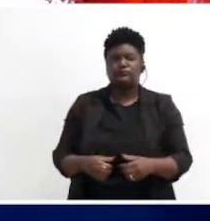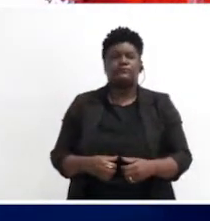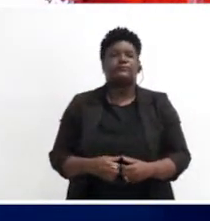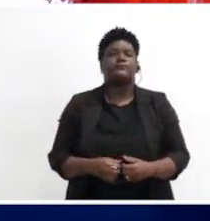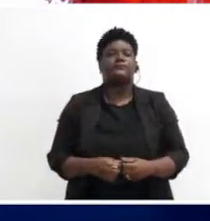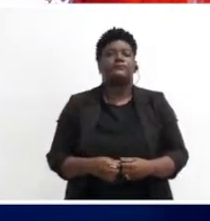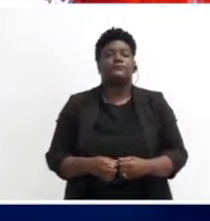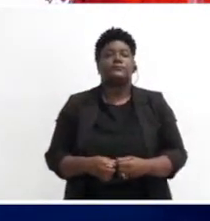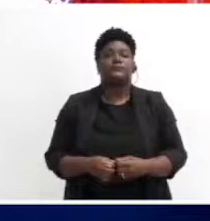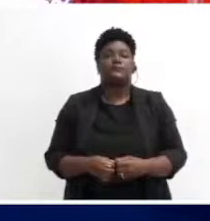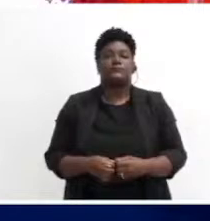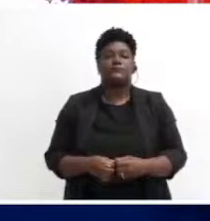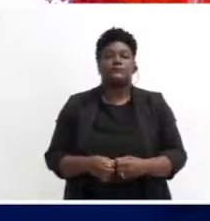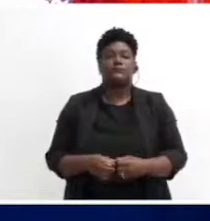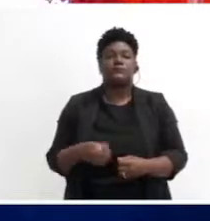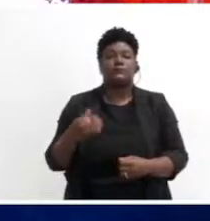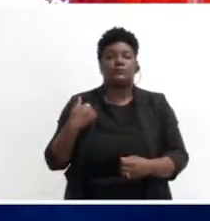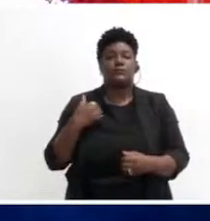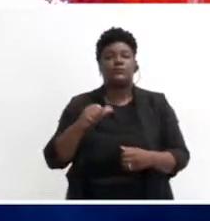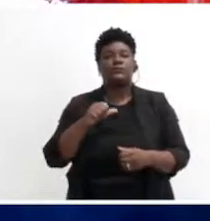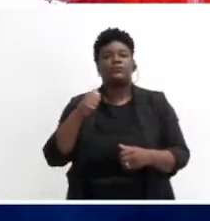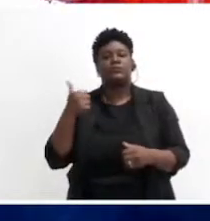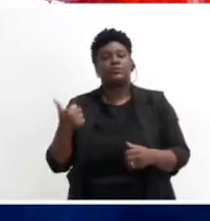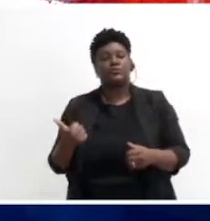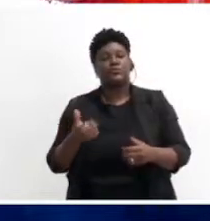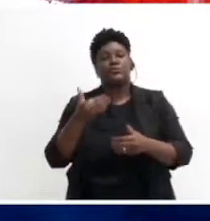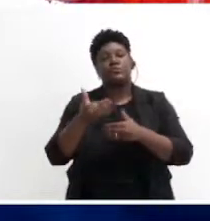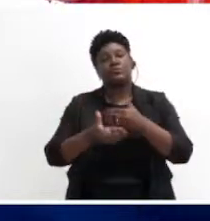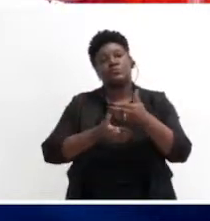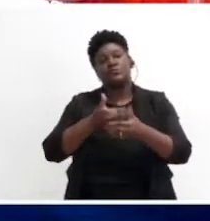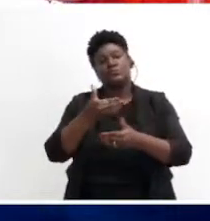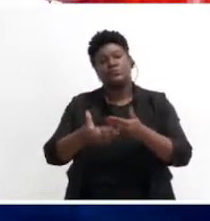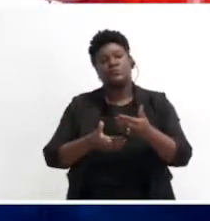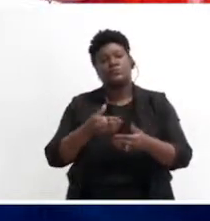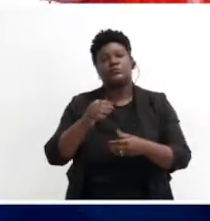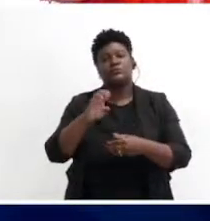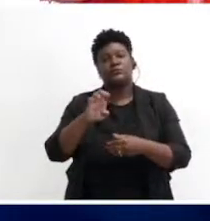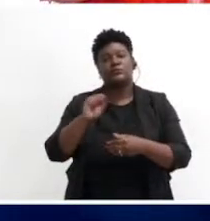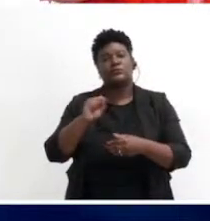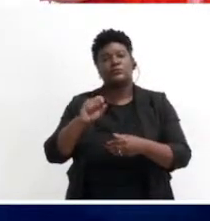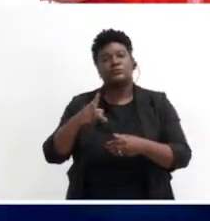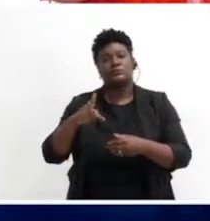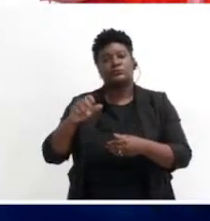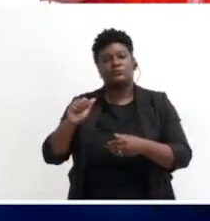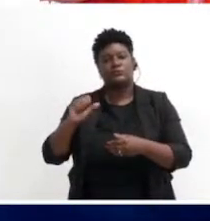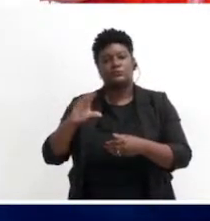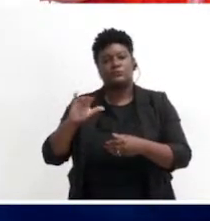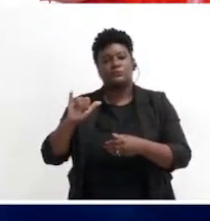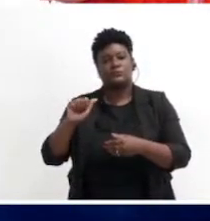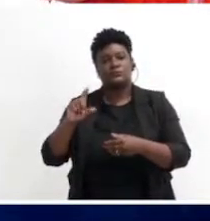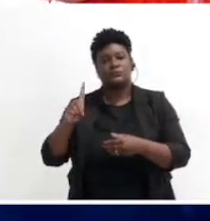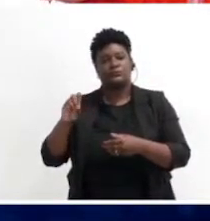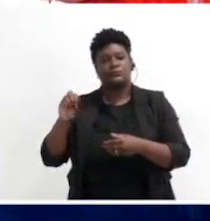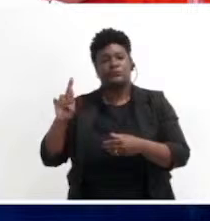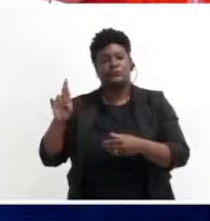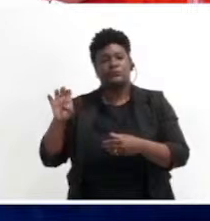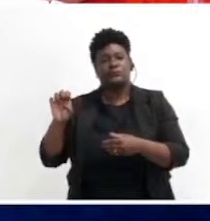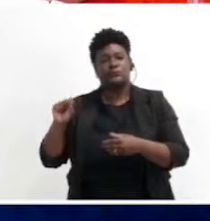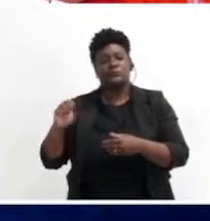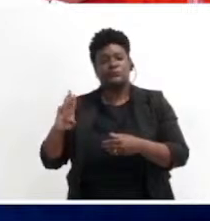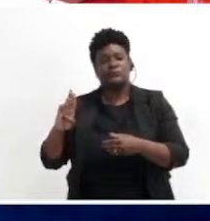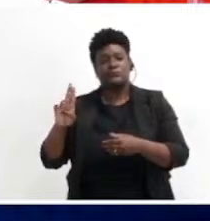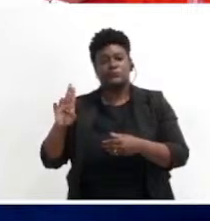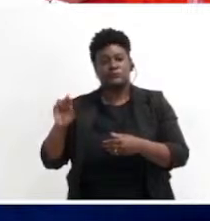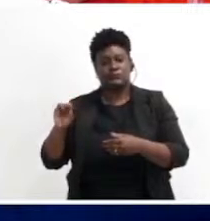There are other bumping processes. Some are electroless, so you don't need the seed layer. The material can be